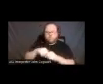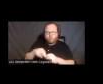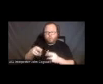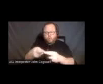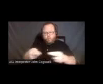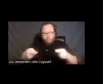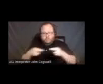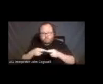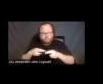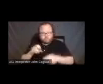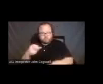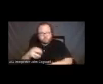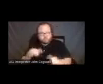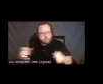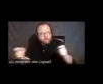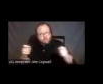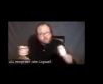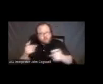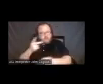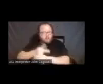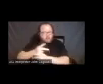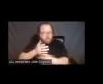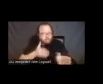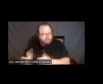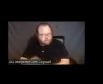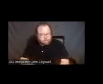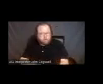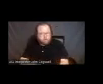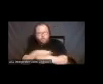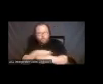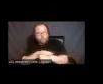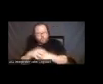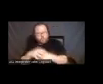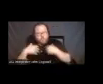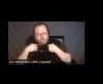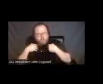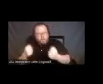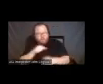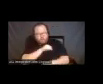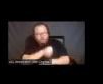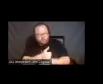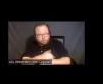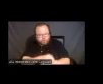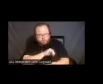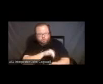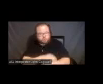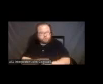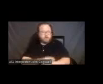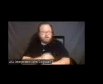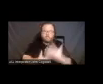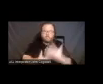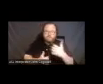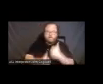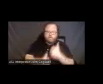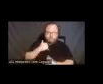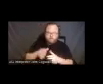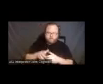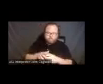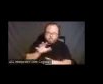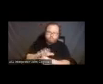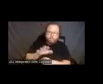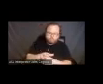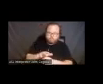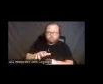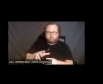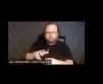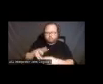stakeholders like managed care plans, local health jurisdictions, and the 5 most populous city governments in the